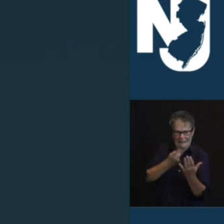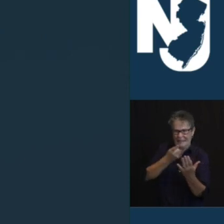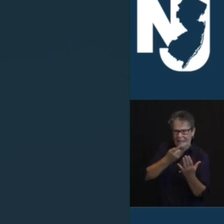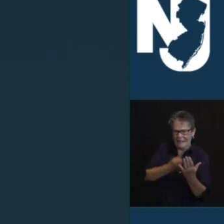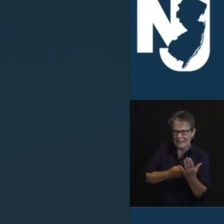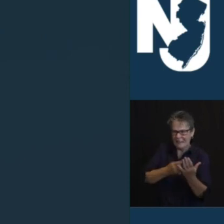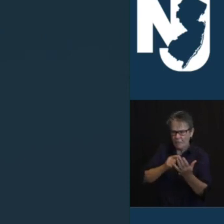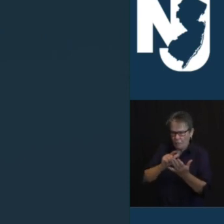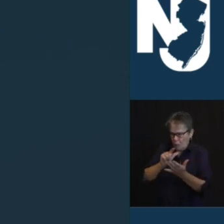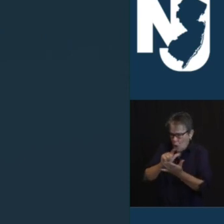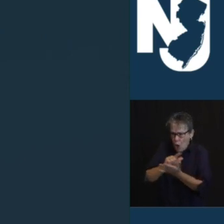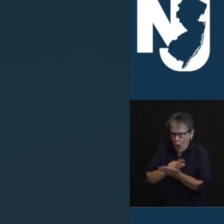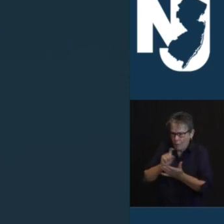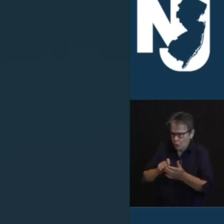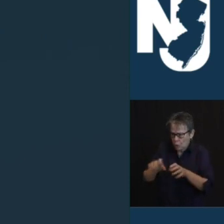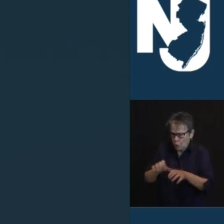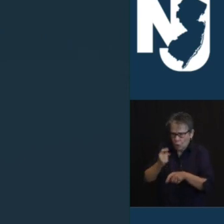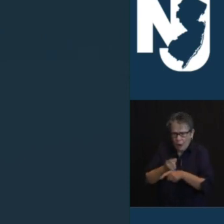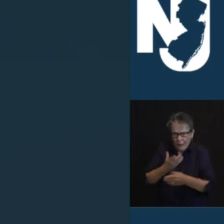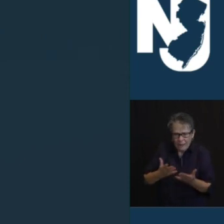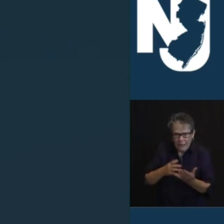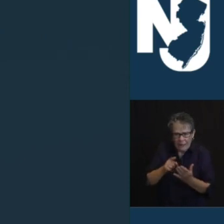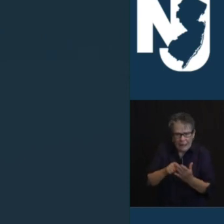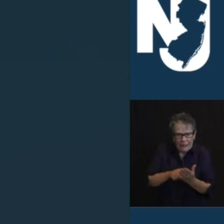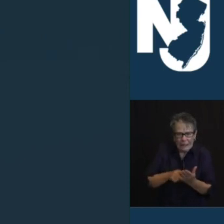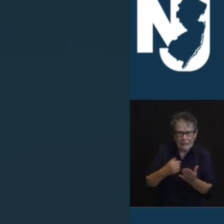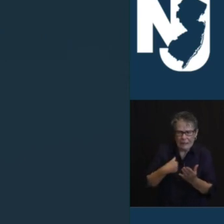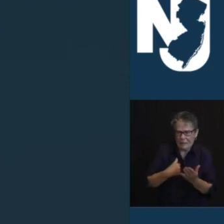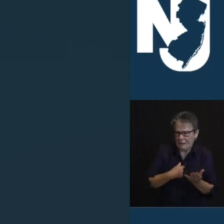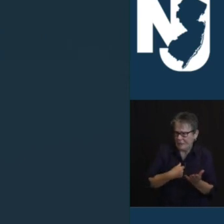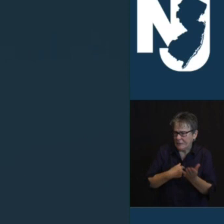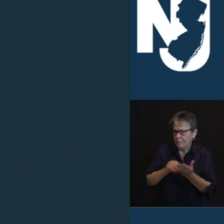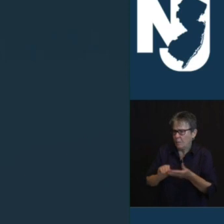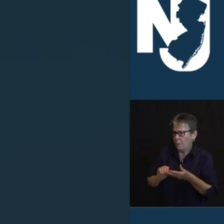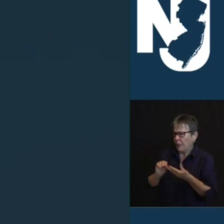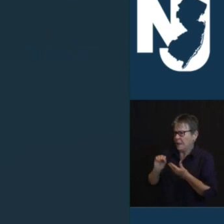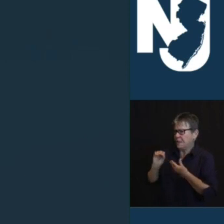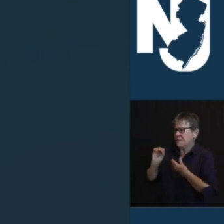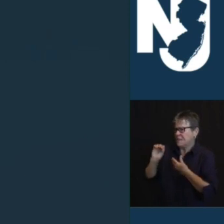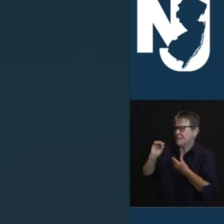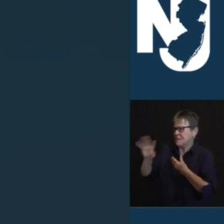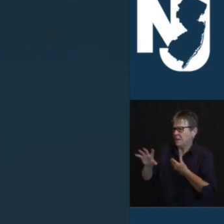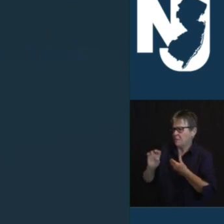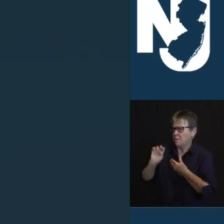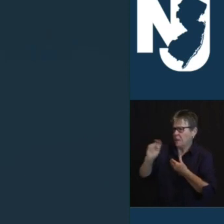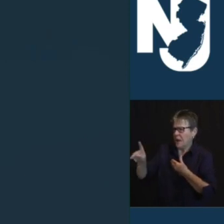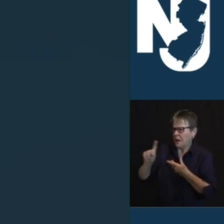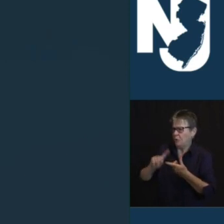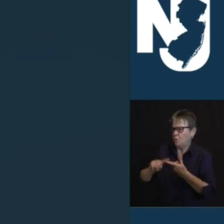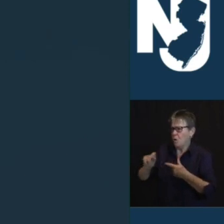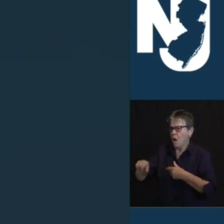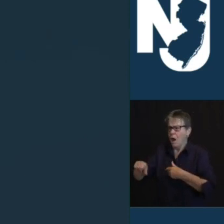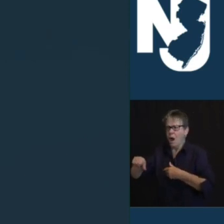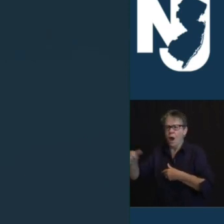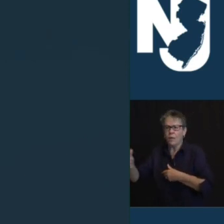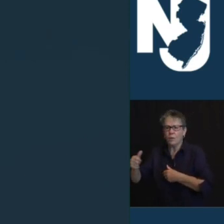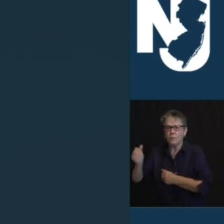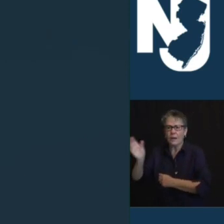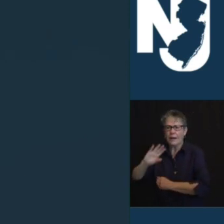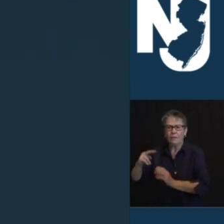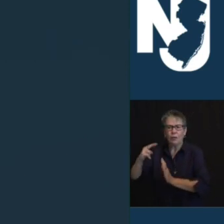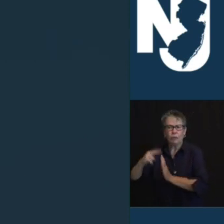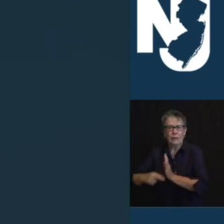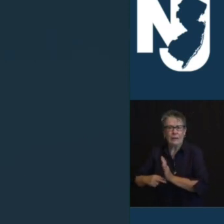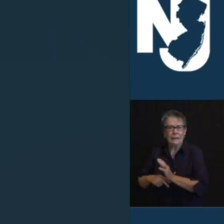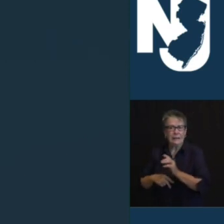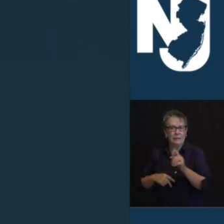thing, sent the minute he read the first sentence, sent it back to the other side without reading it. And that lawyer was his